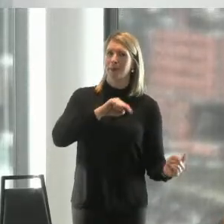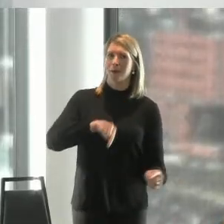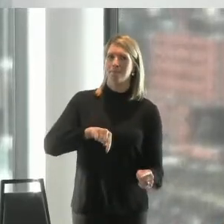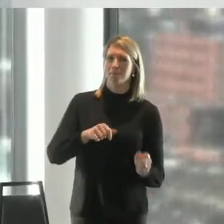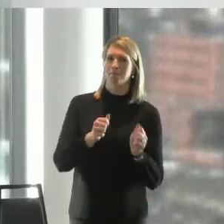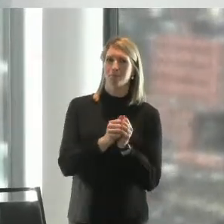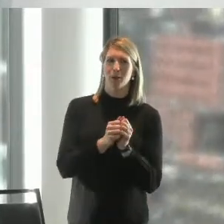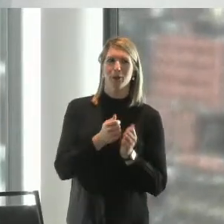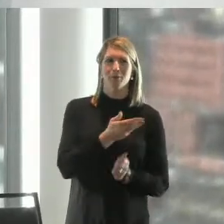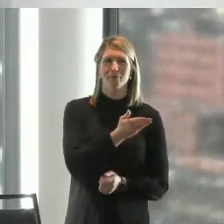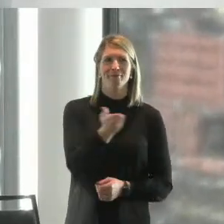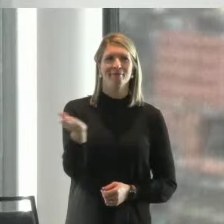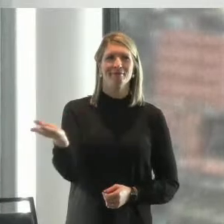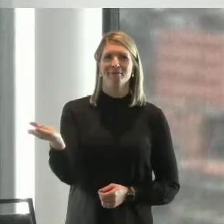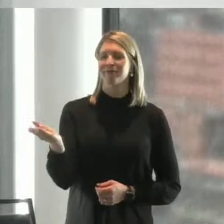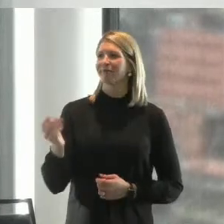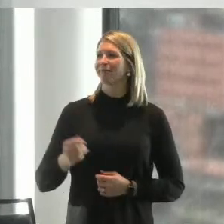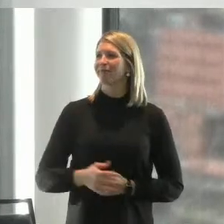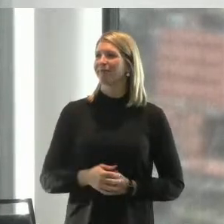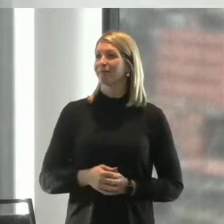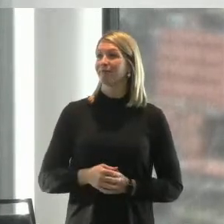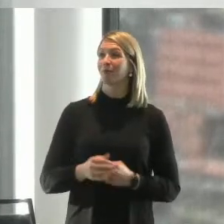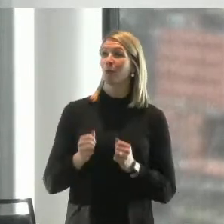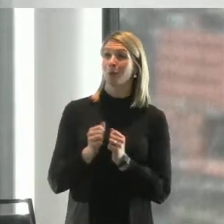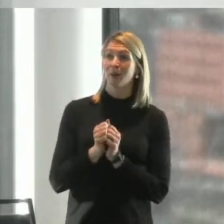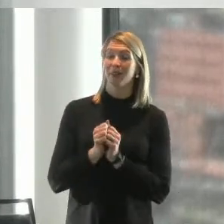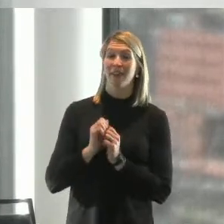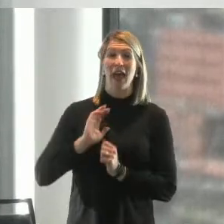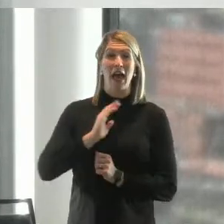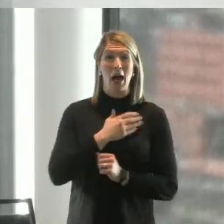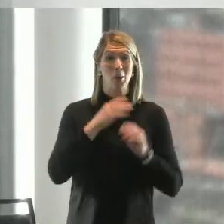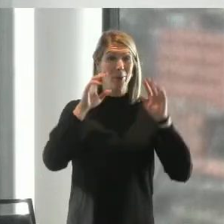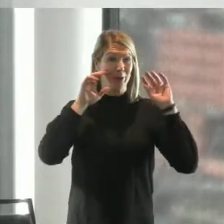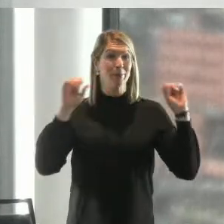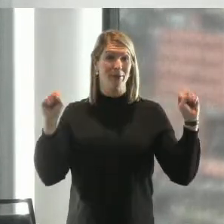you, with my Premier, our Premier,